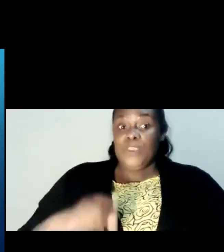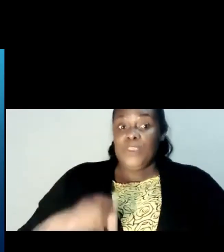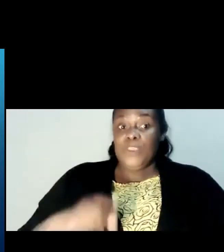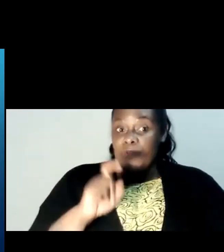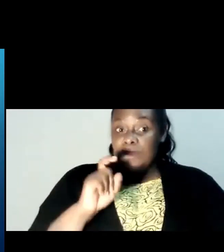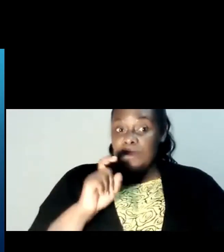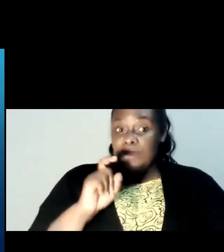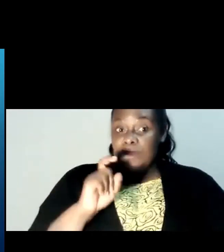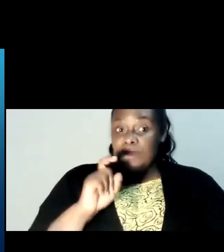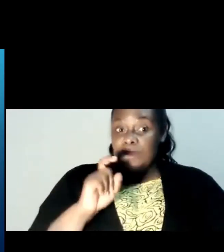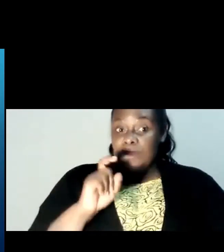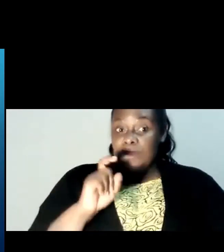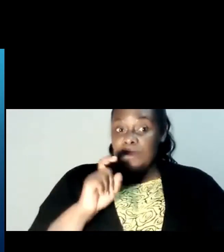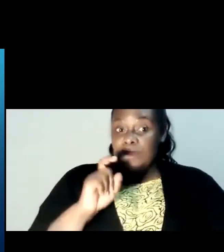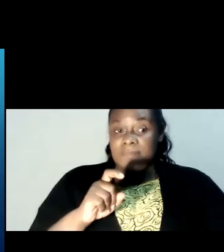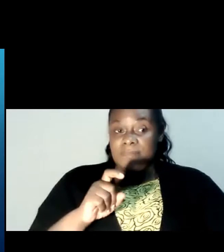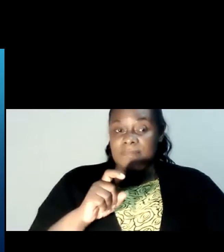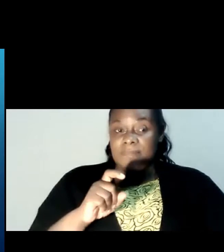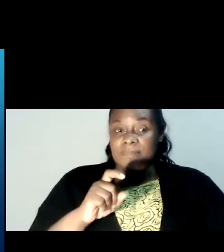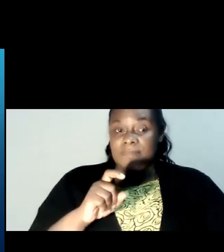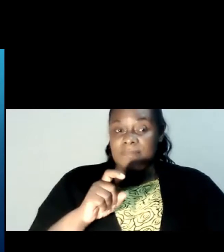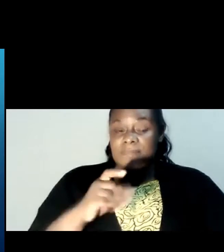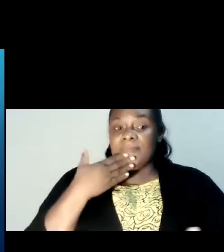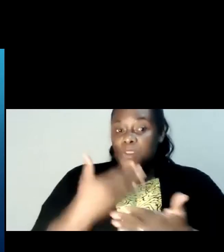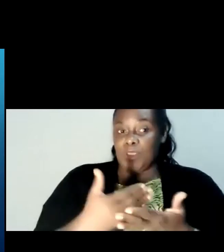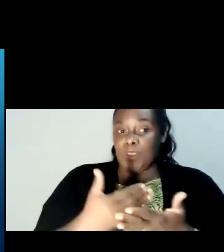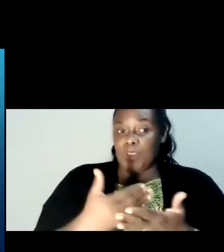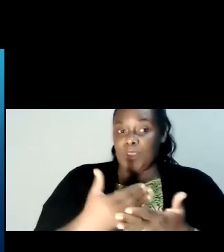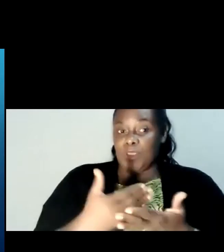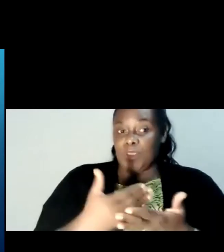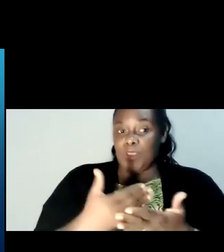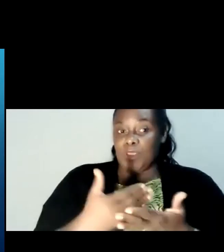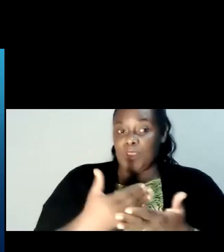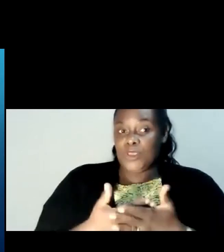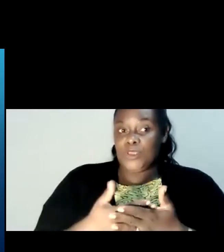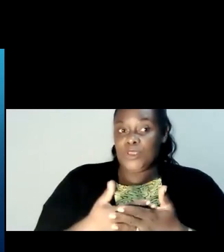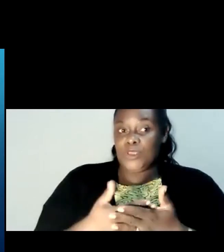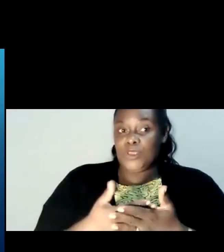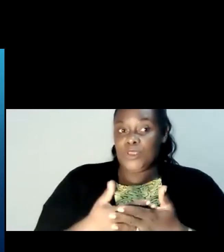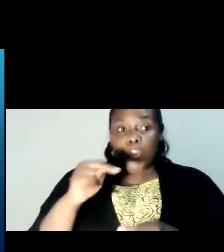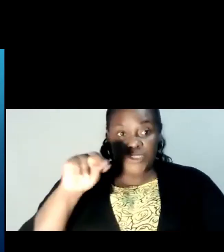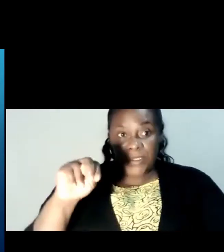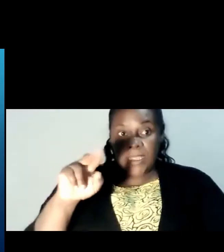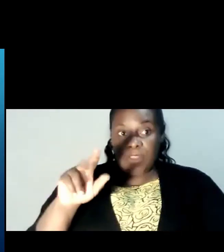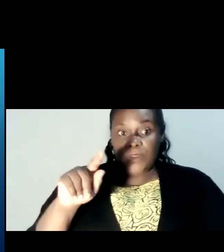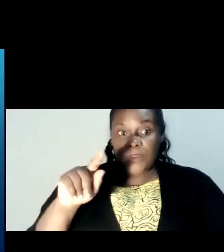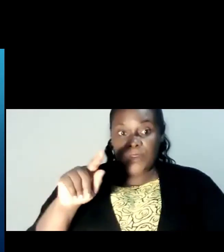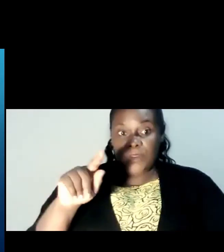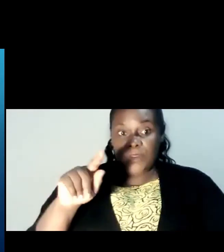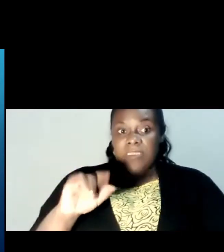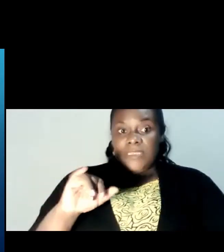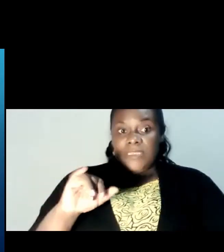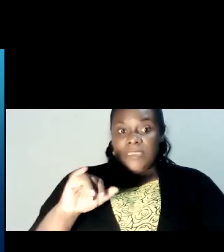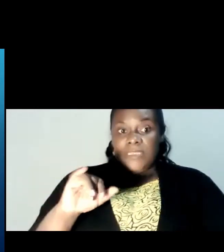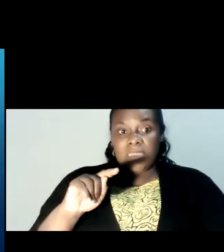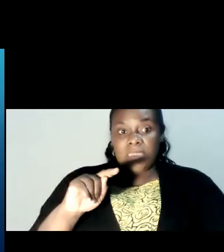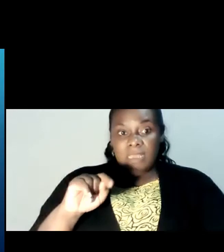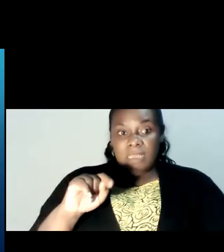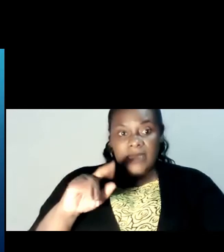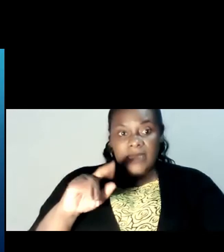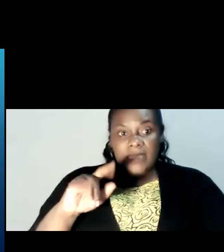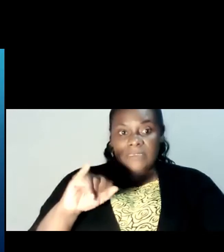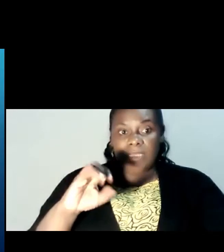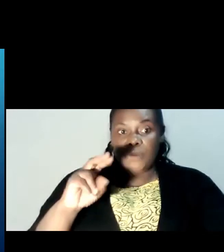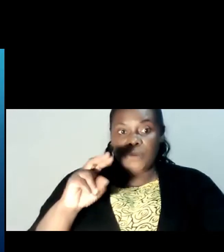consider our nutrition. We should have good nutrition. We should get enough sleep. We should